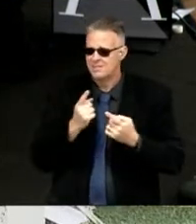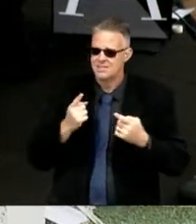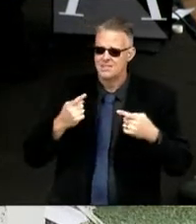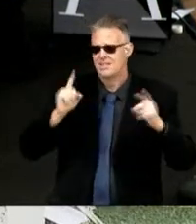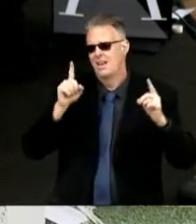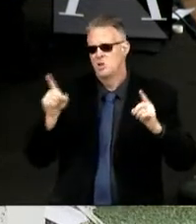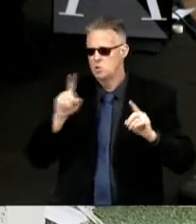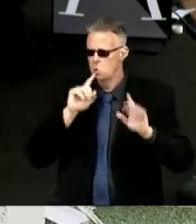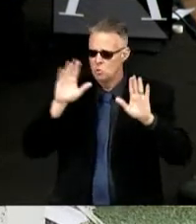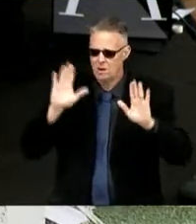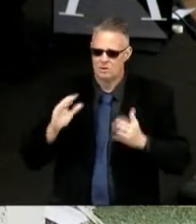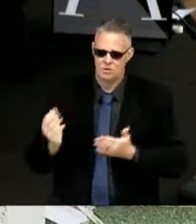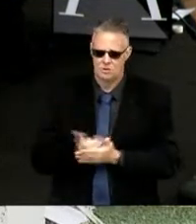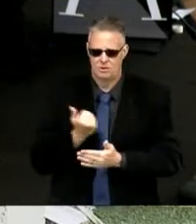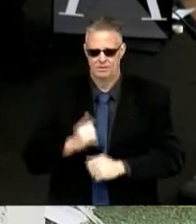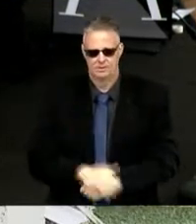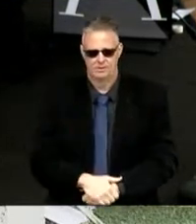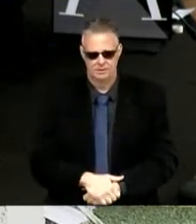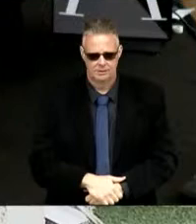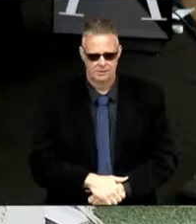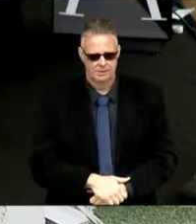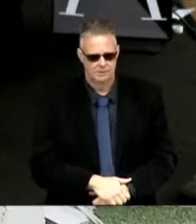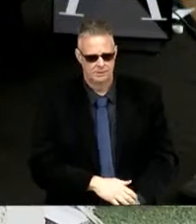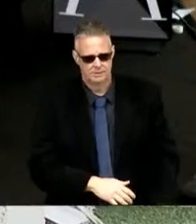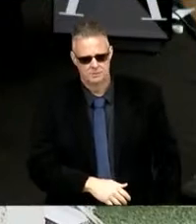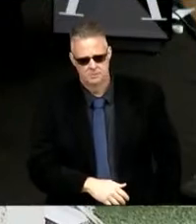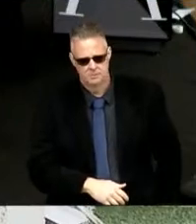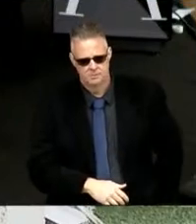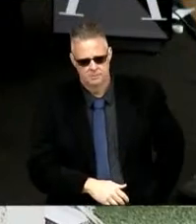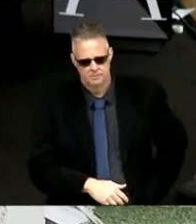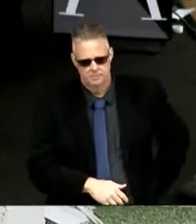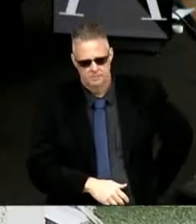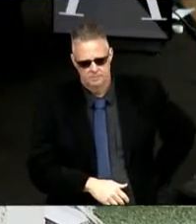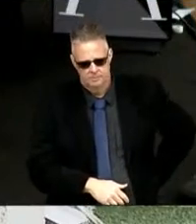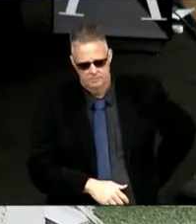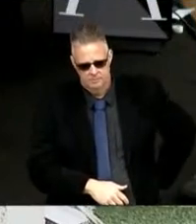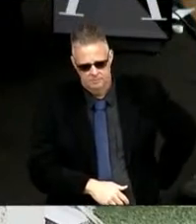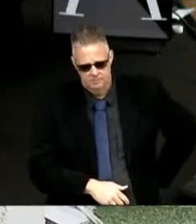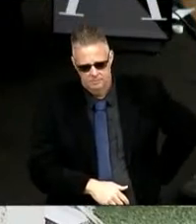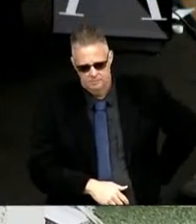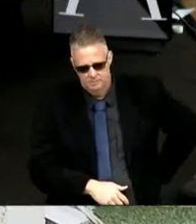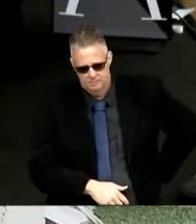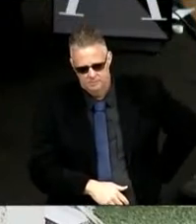so greatly deserve. Congrats, Cameron.